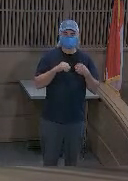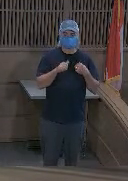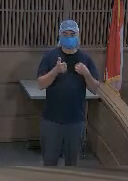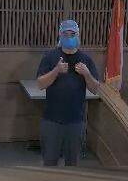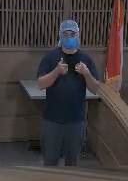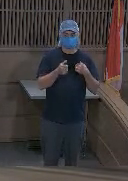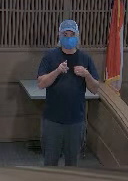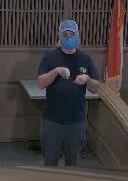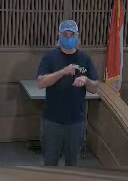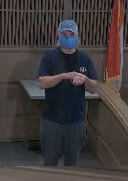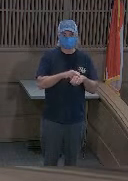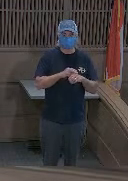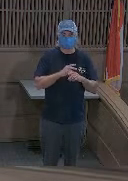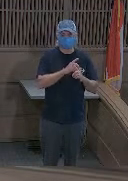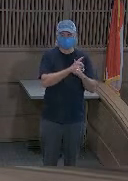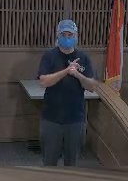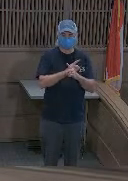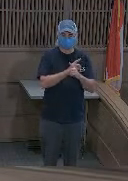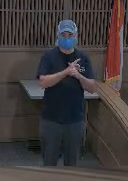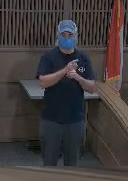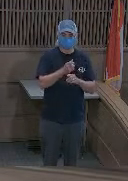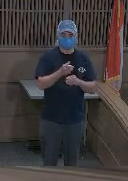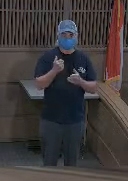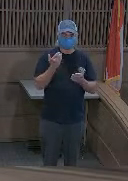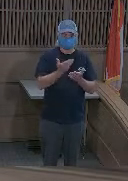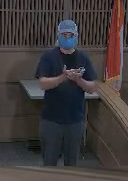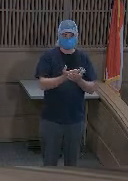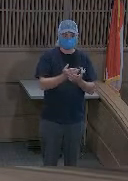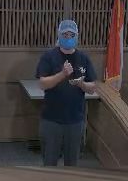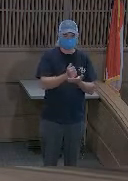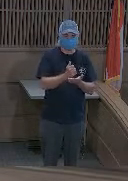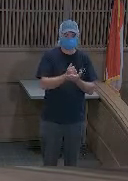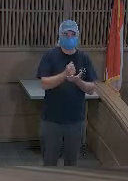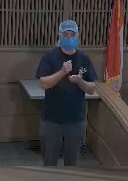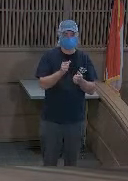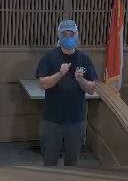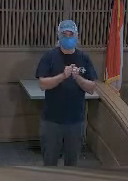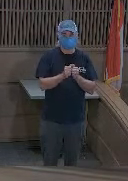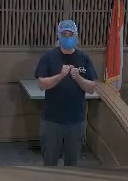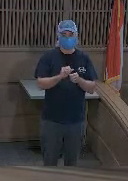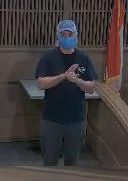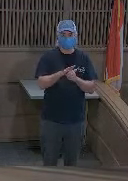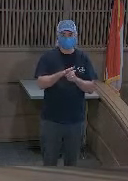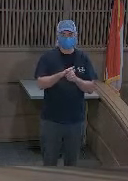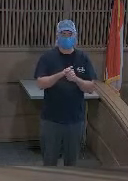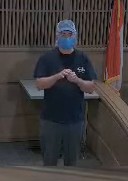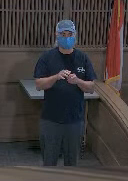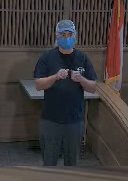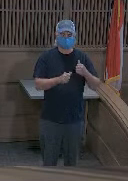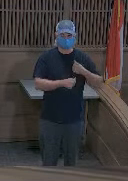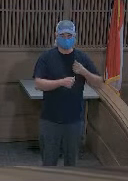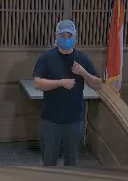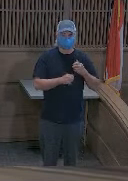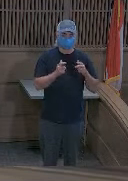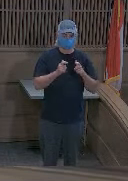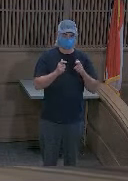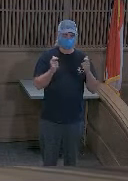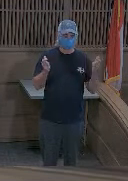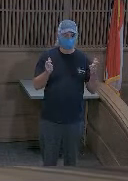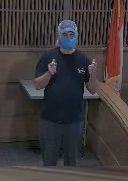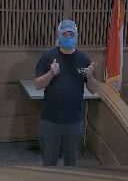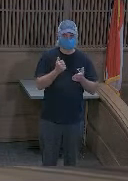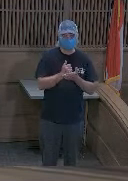troops that have been, they've arrived at our main clinic to assist in our COVID response. And our soldiers were a great assistance to our team during